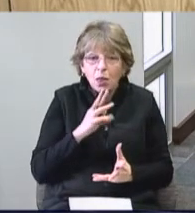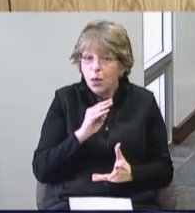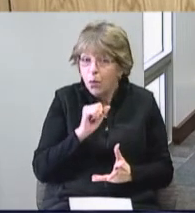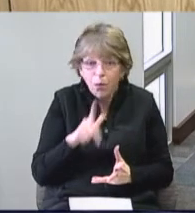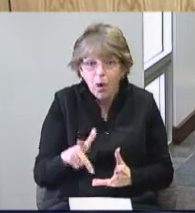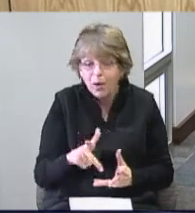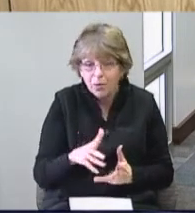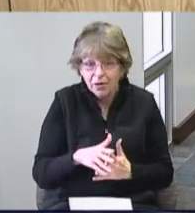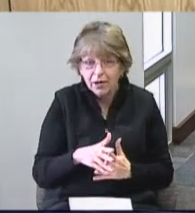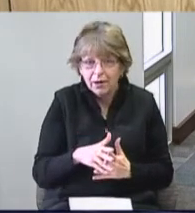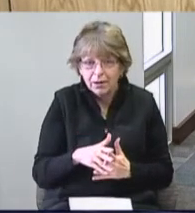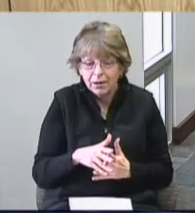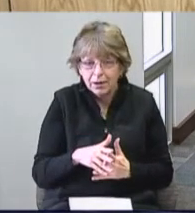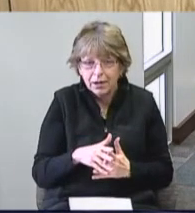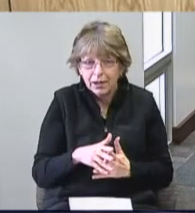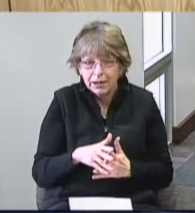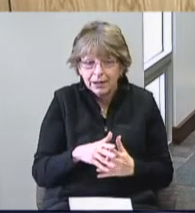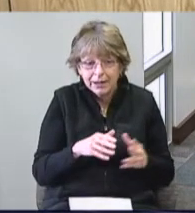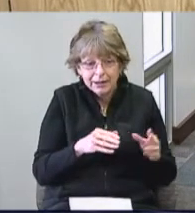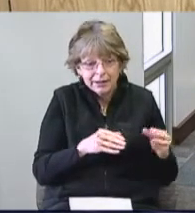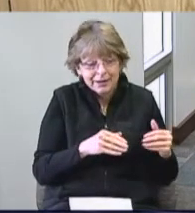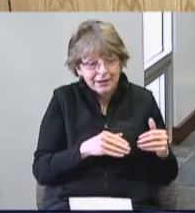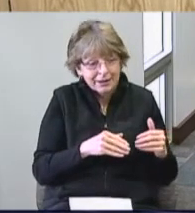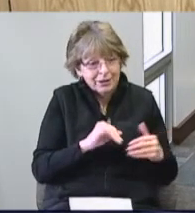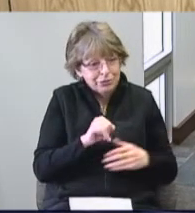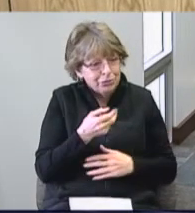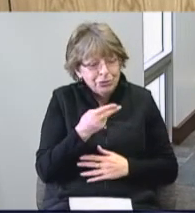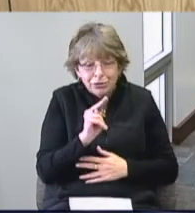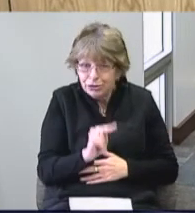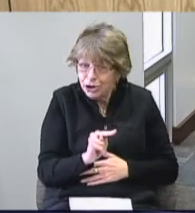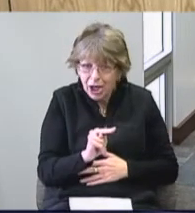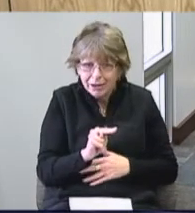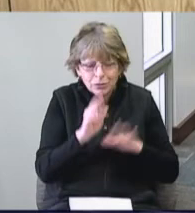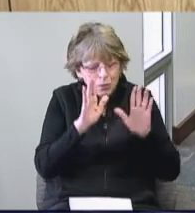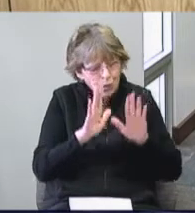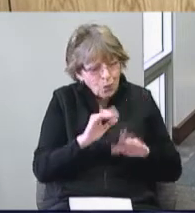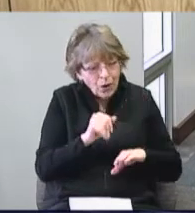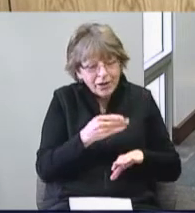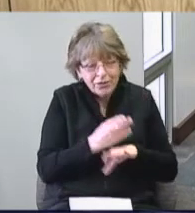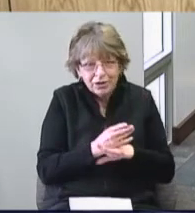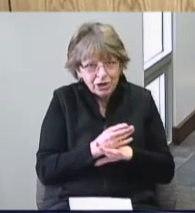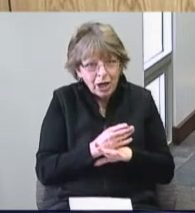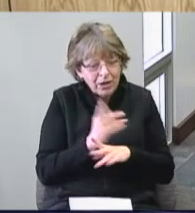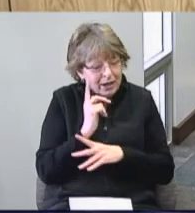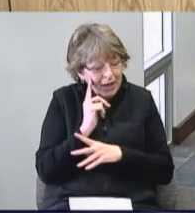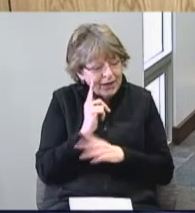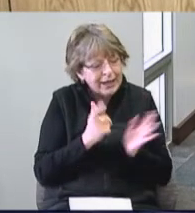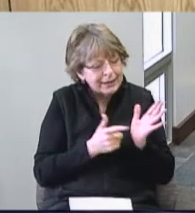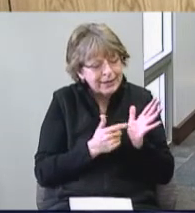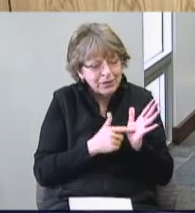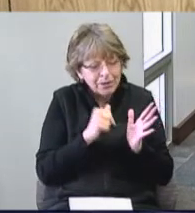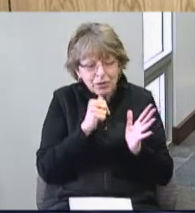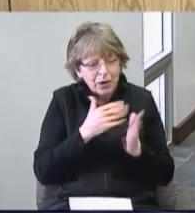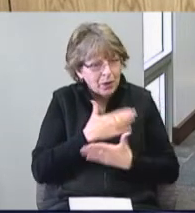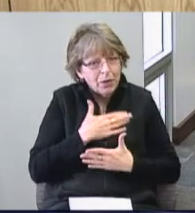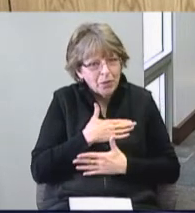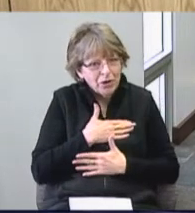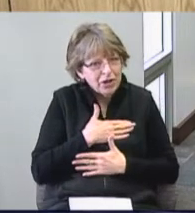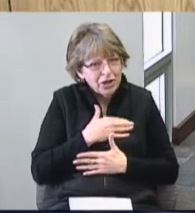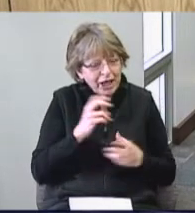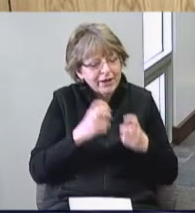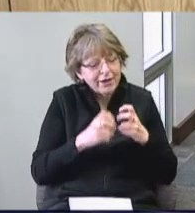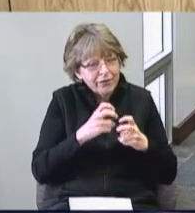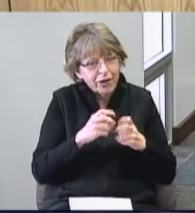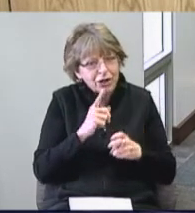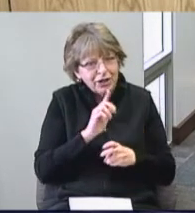and moving things ahead. And John does an excellent job, and I think sometimes people don't appreciate how difficult that job is and how complex.